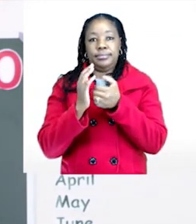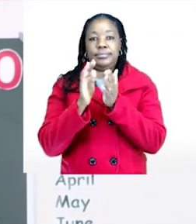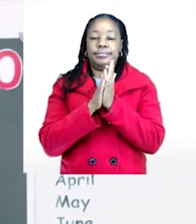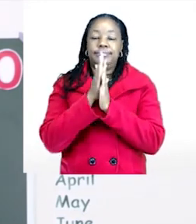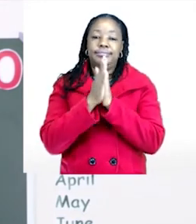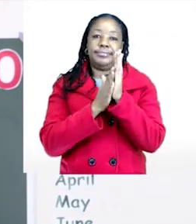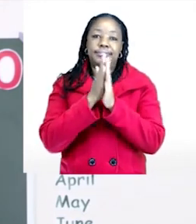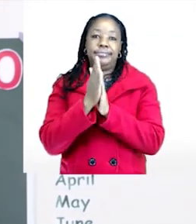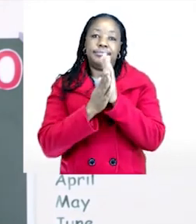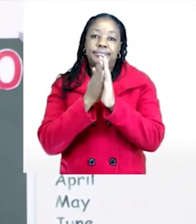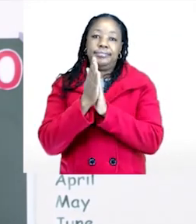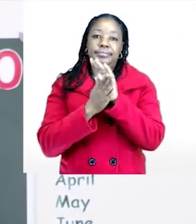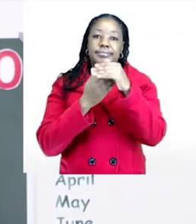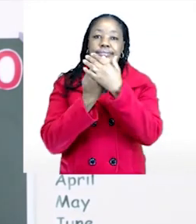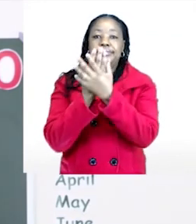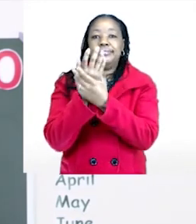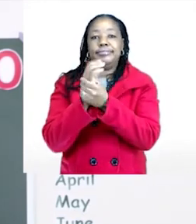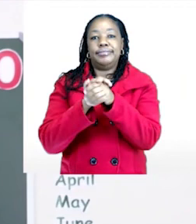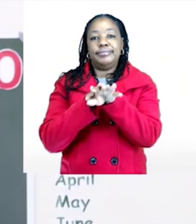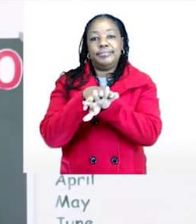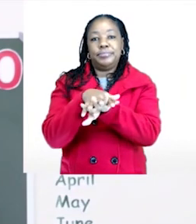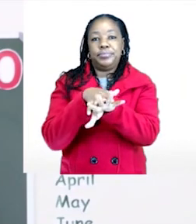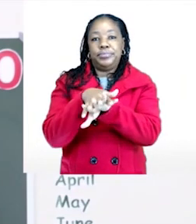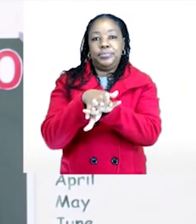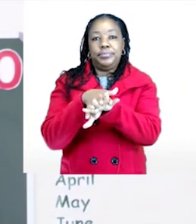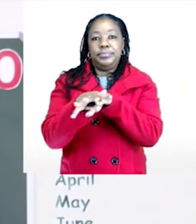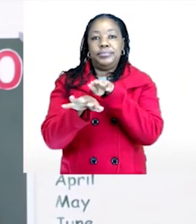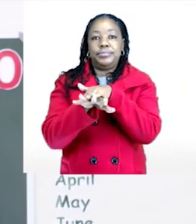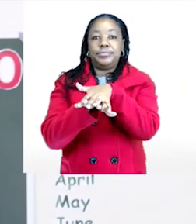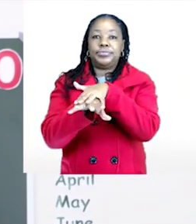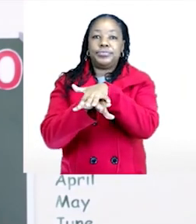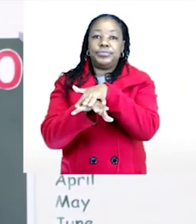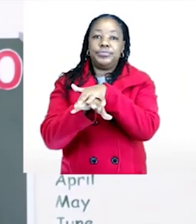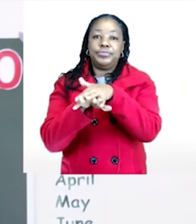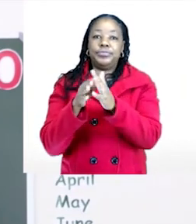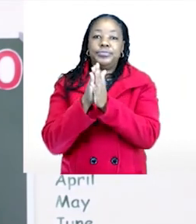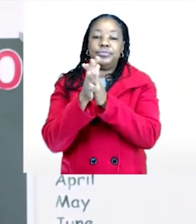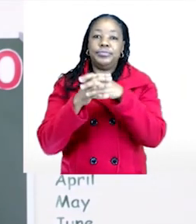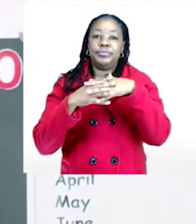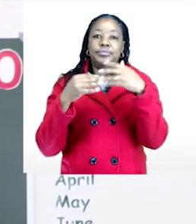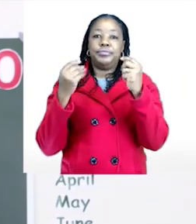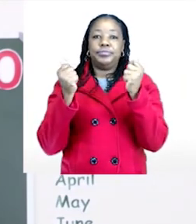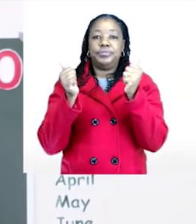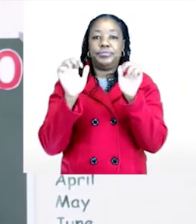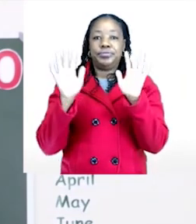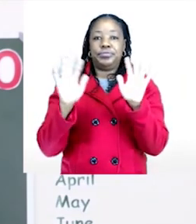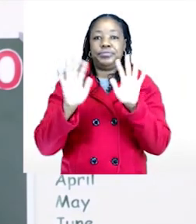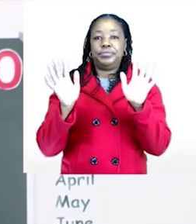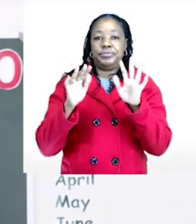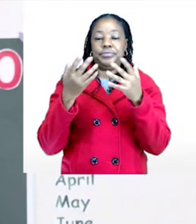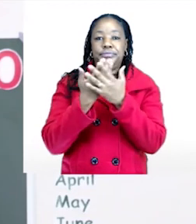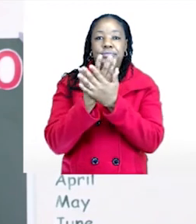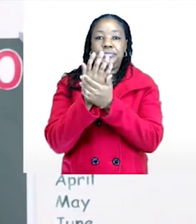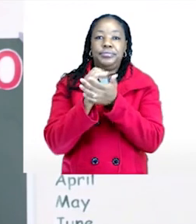Rub, rub, rub your hands back, inside and forth. Now your hands and mine